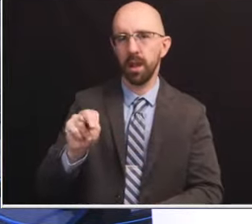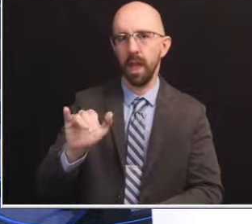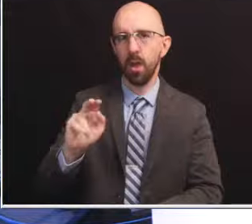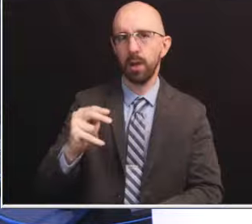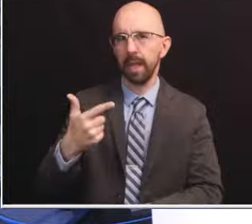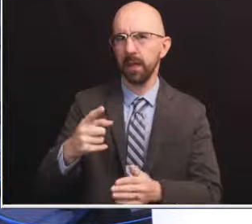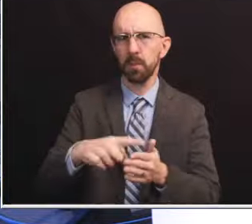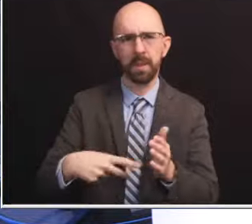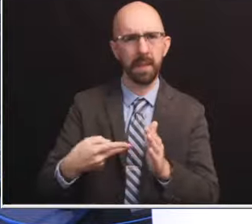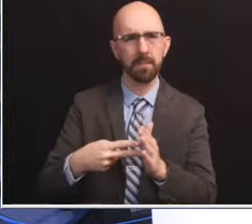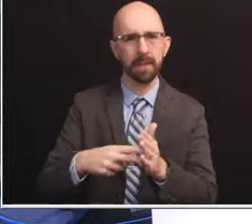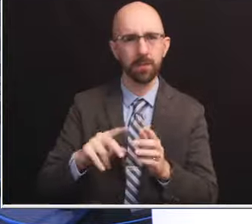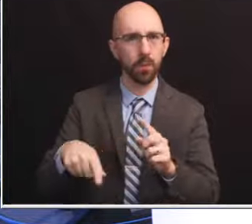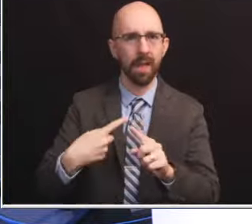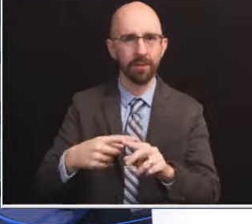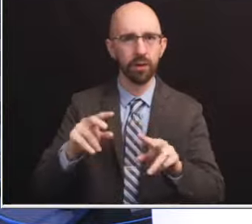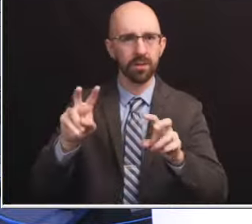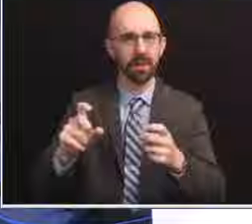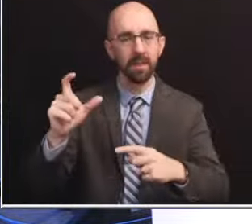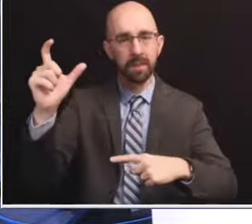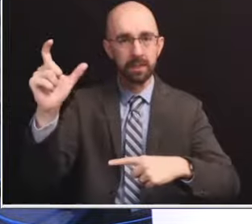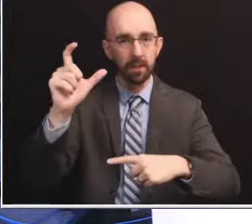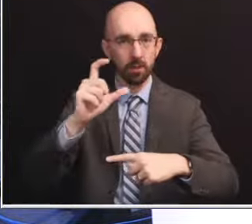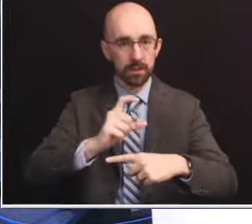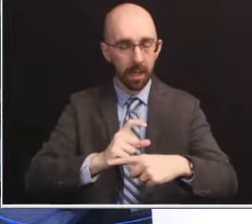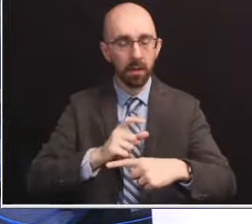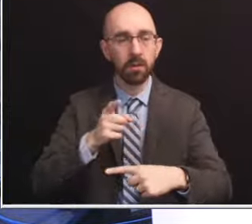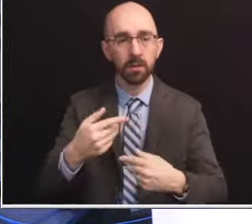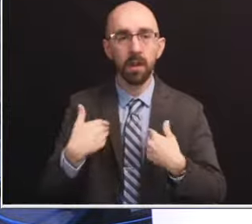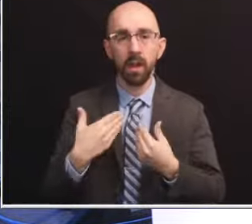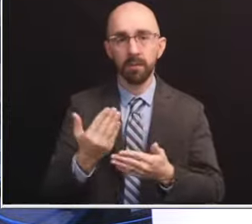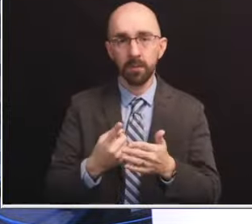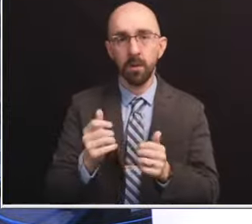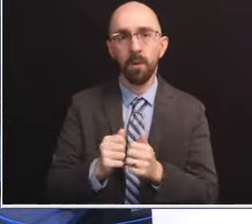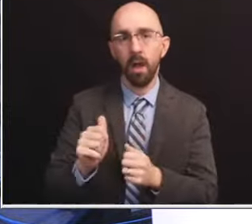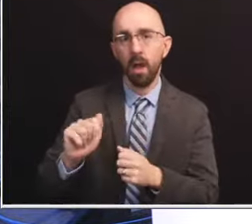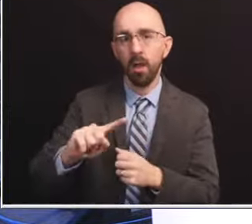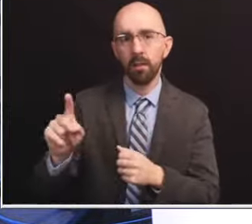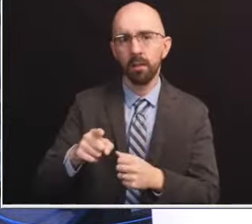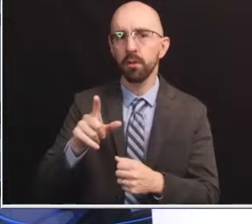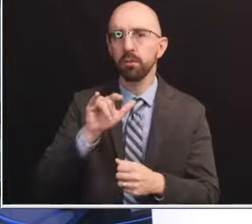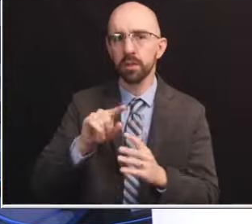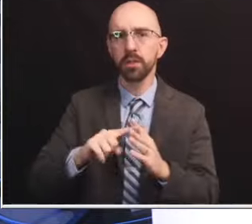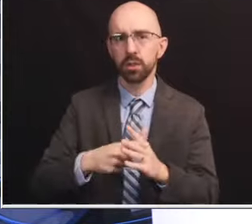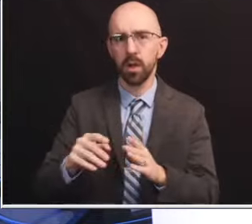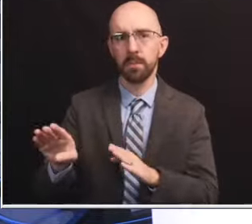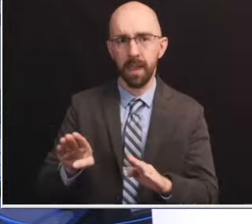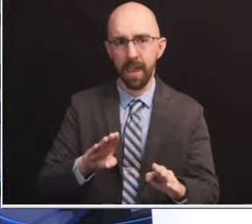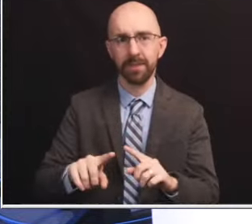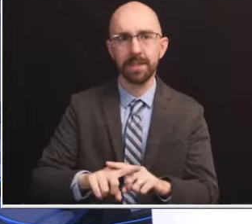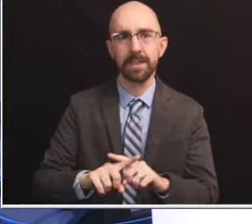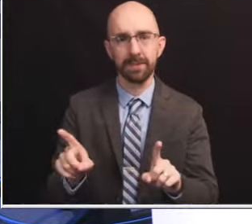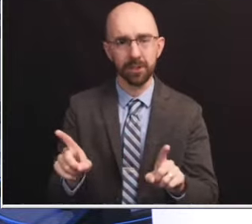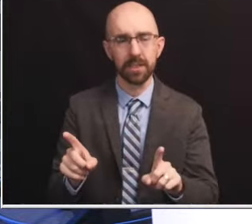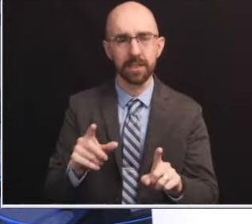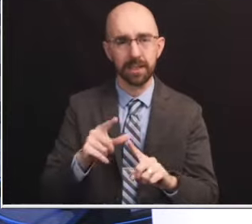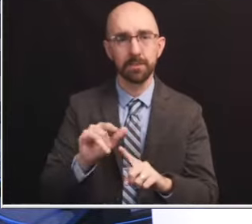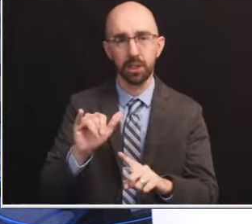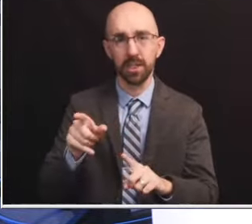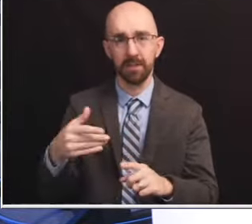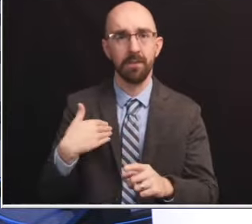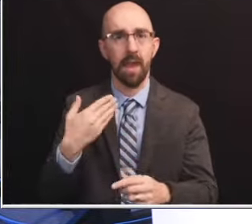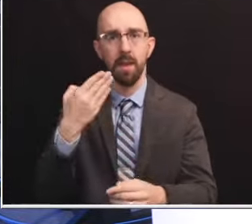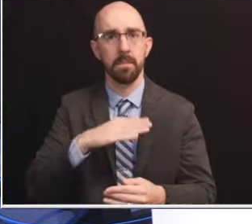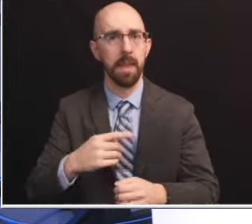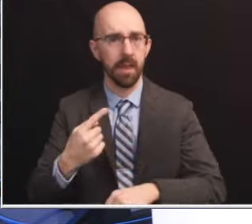sun goes down. And if you have someone with Alzheimer's, they really start behaving differently, especially if they've had a bad day. He